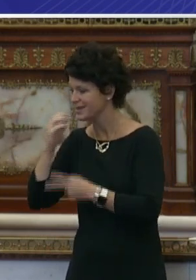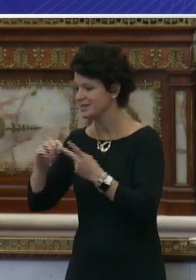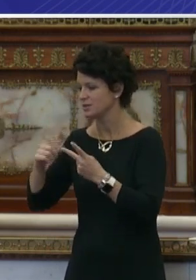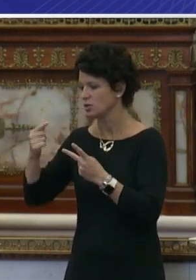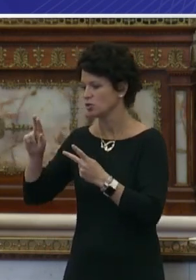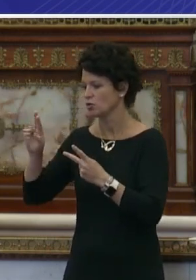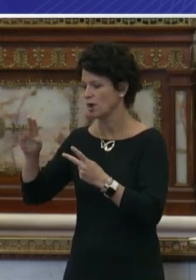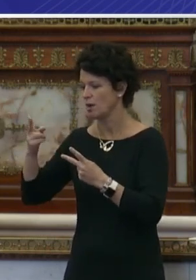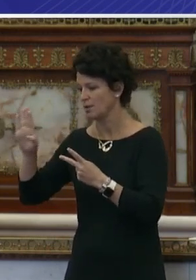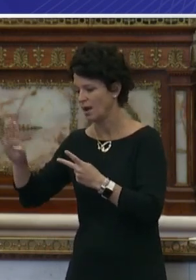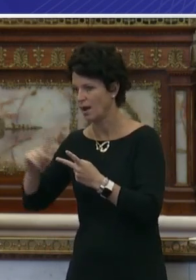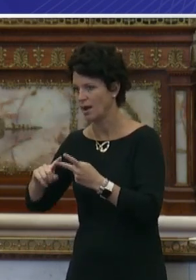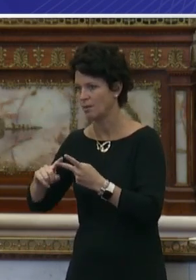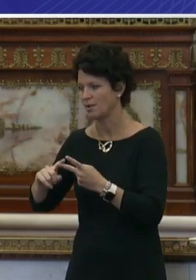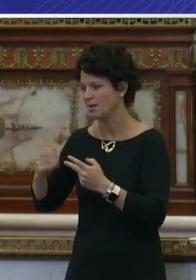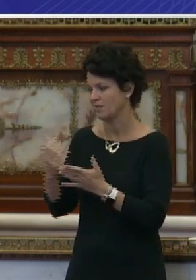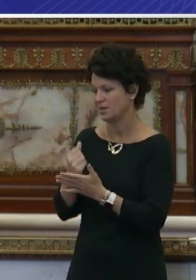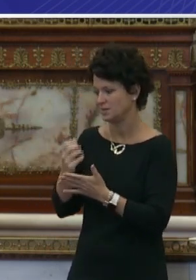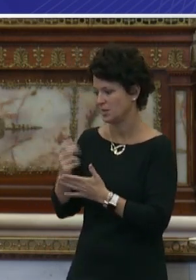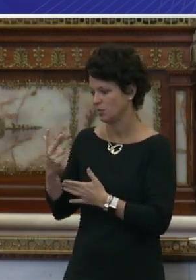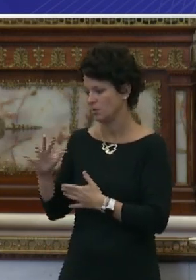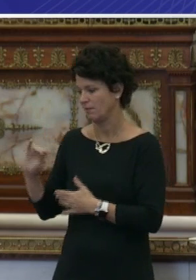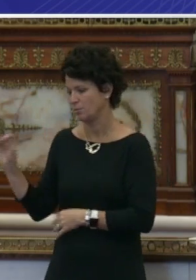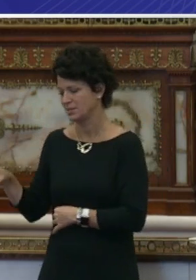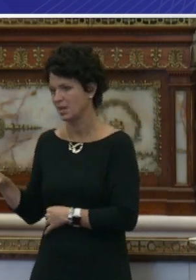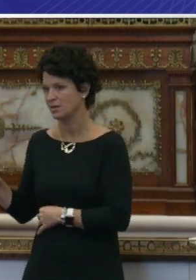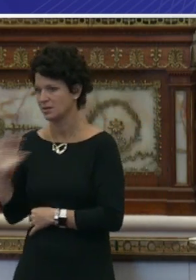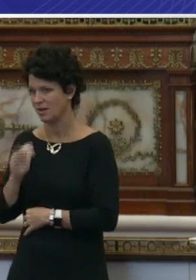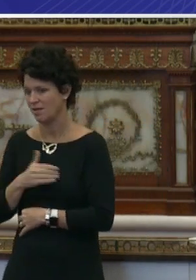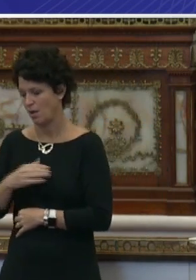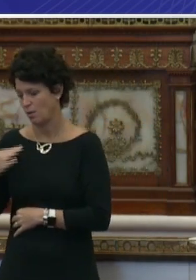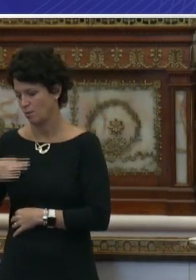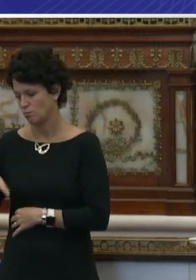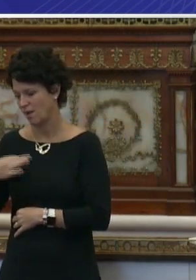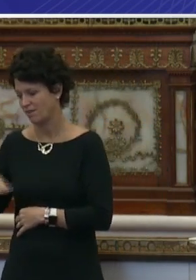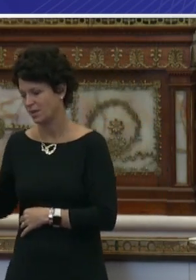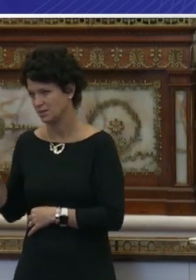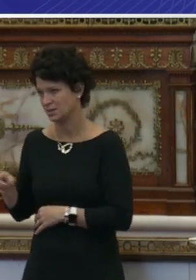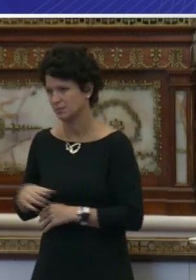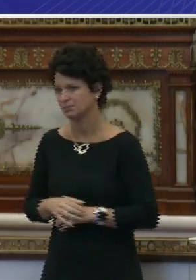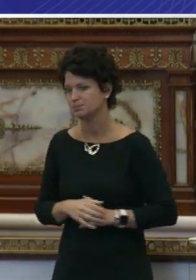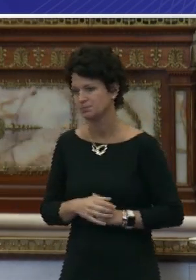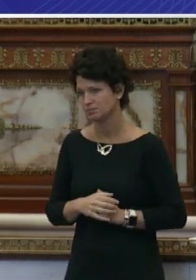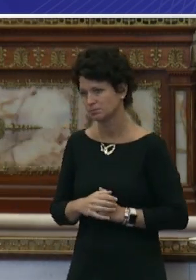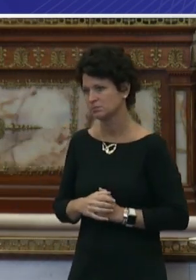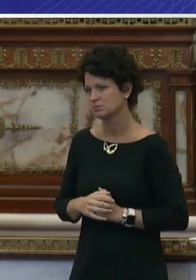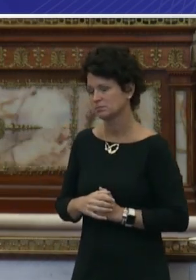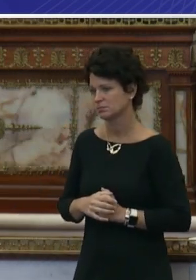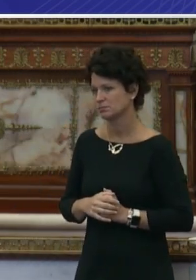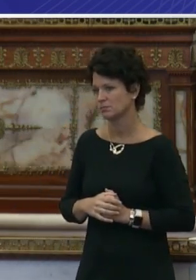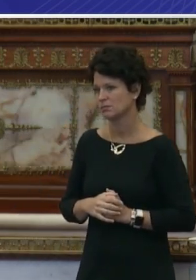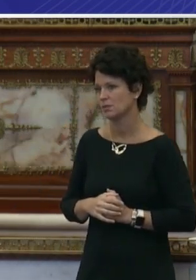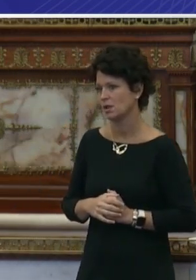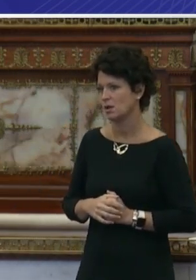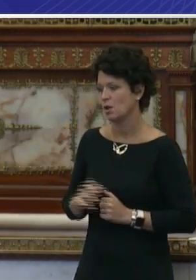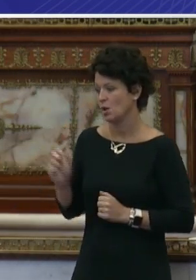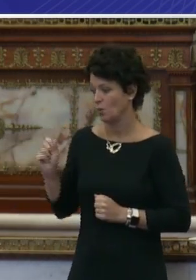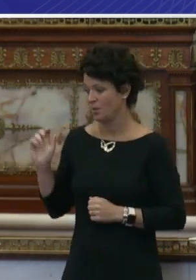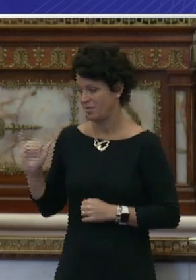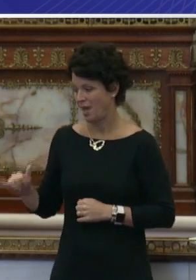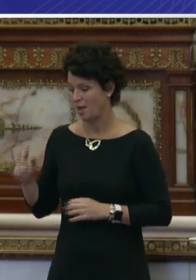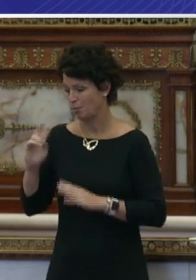Grubhub, which take upwards of 30-35% of our tickets. With this,